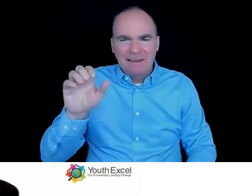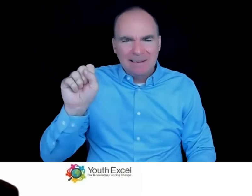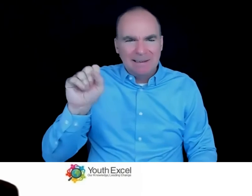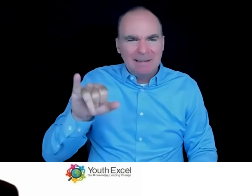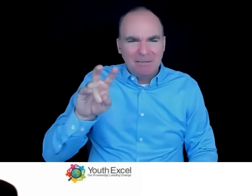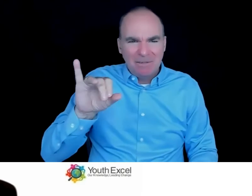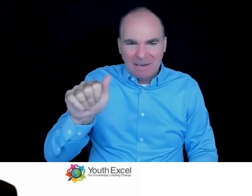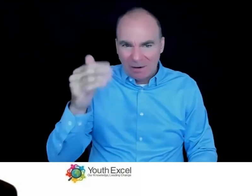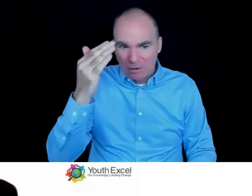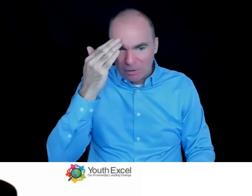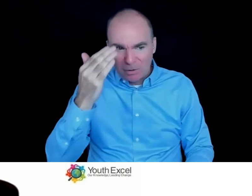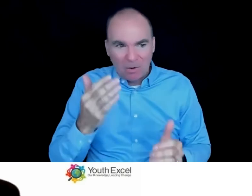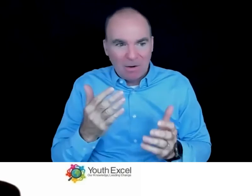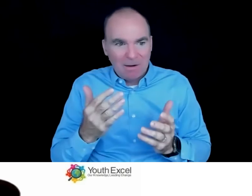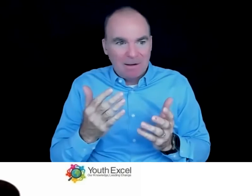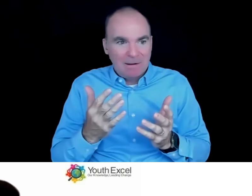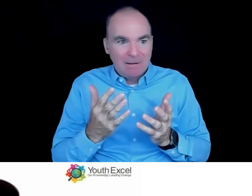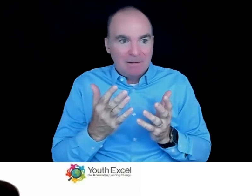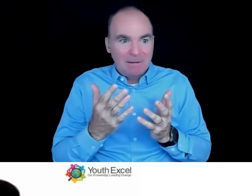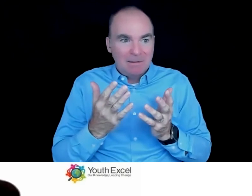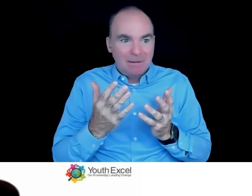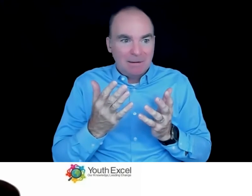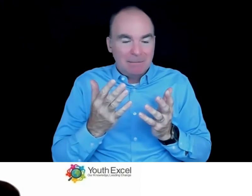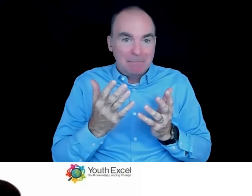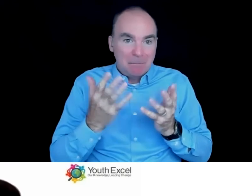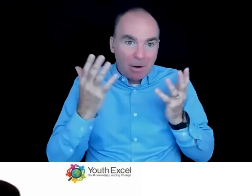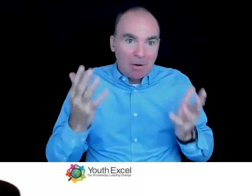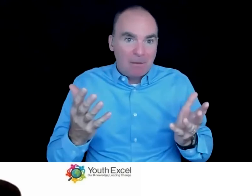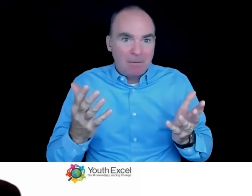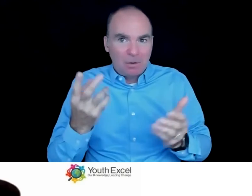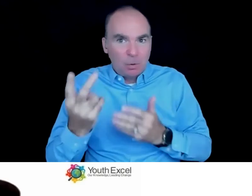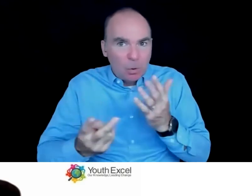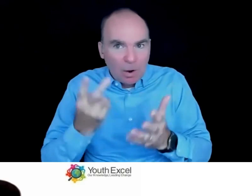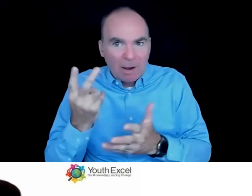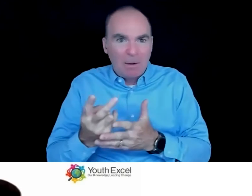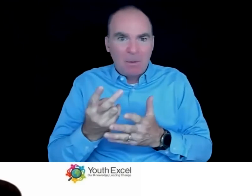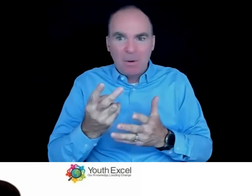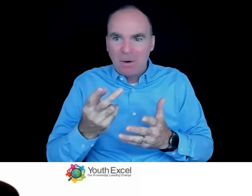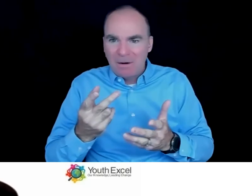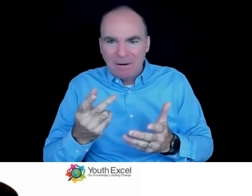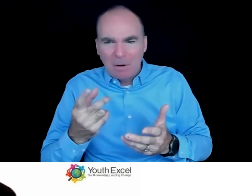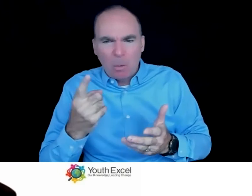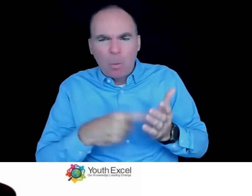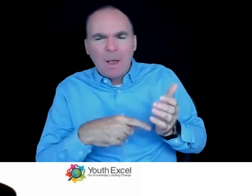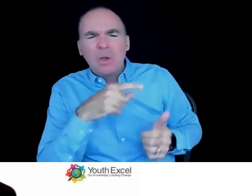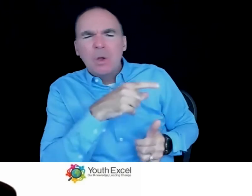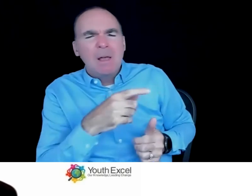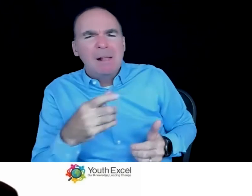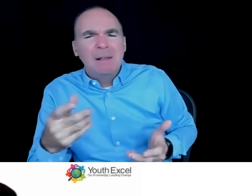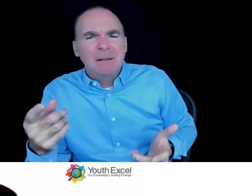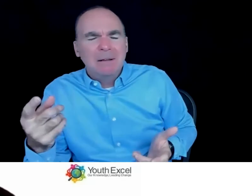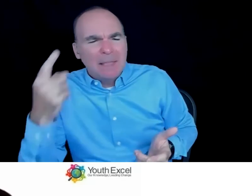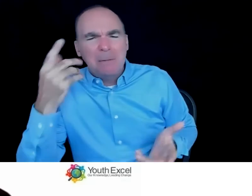a lot really interesting, exciting for the past 2 hours. I don't know what stood out for you. Oh,